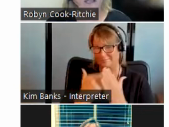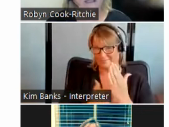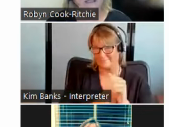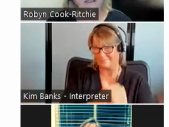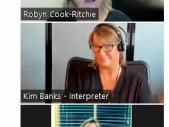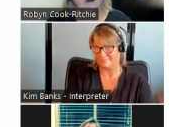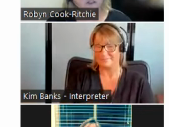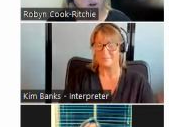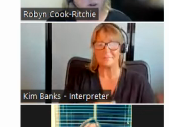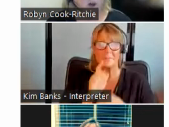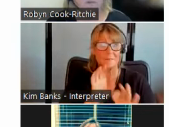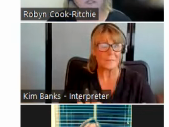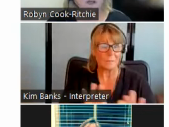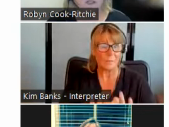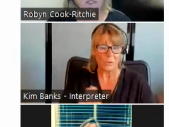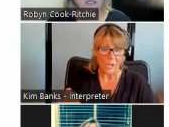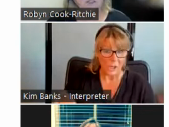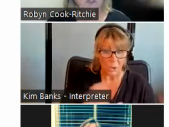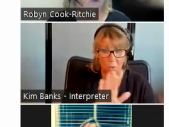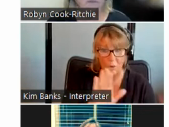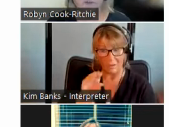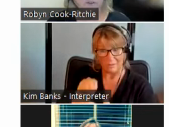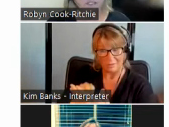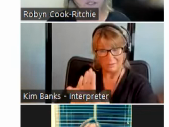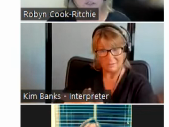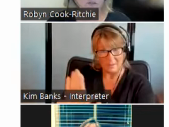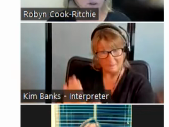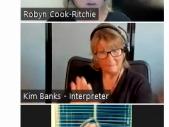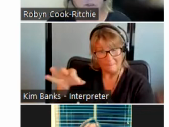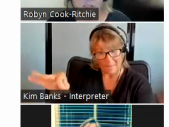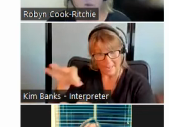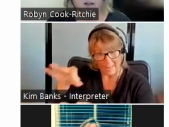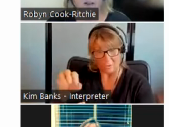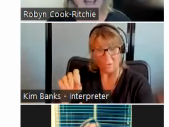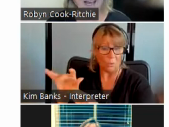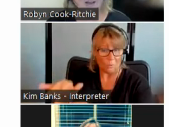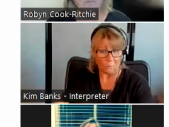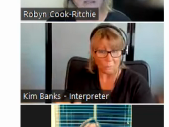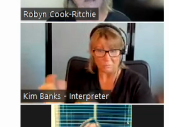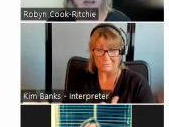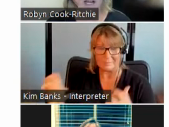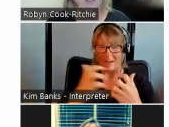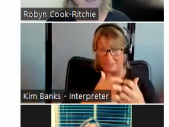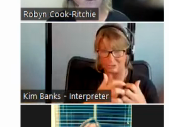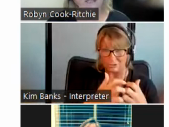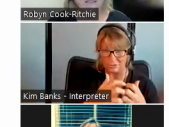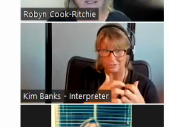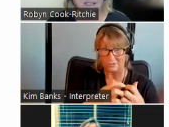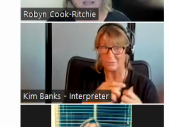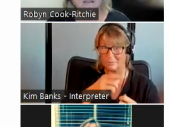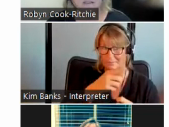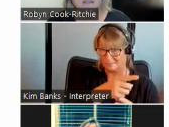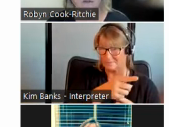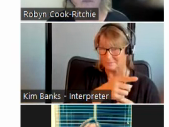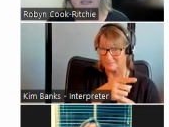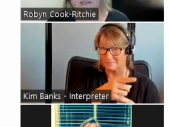all dates on your hard copy documentation, or if you're using digital files as well, must match what is